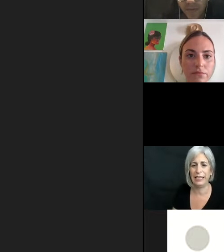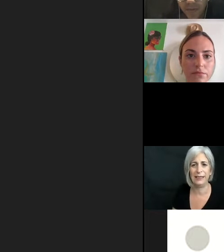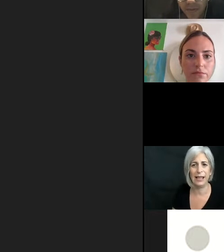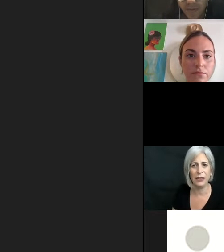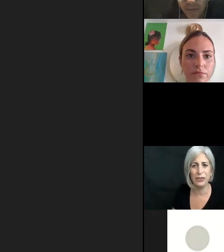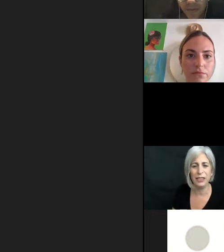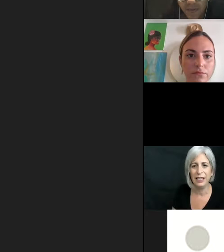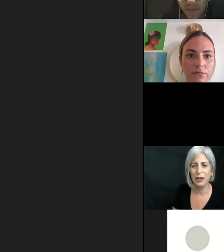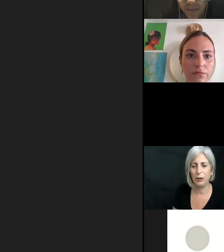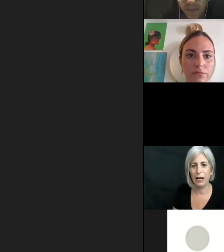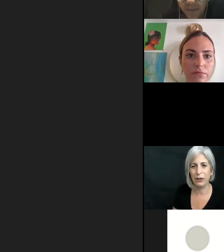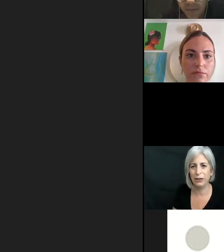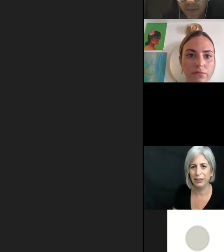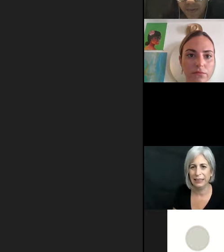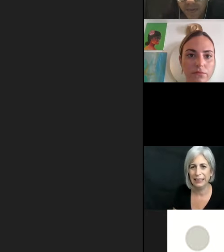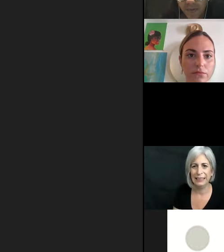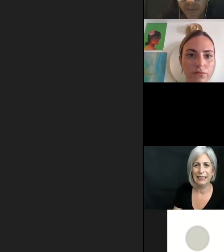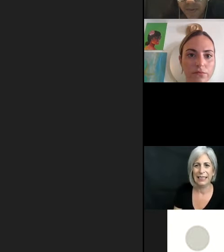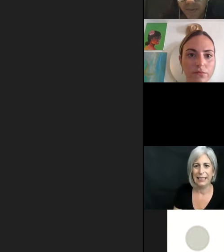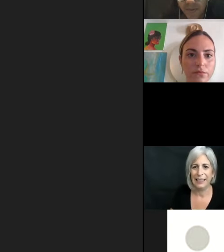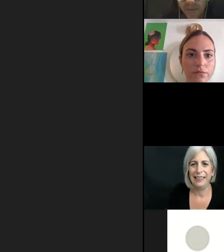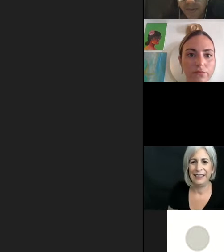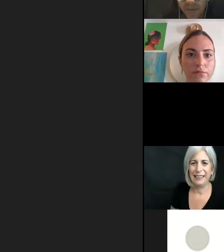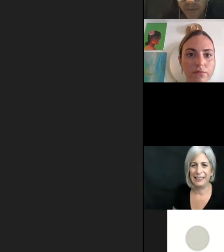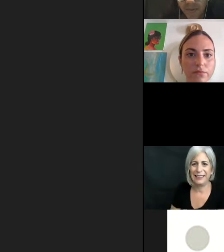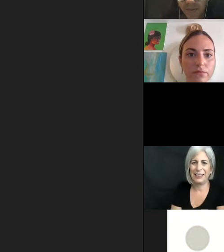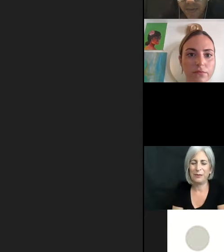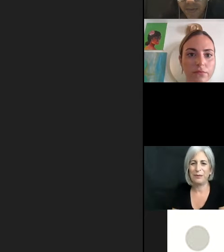without any sound. Wow. Whew.